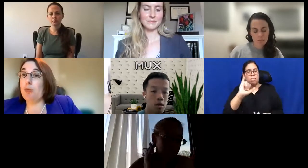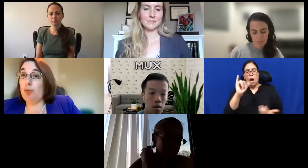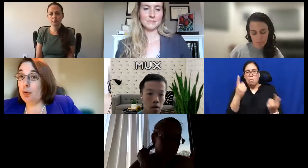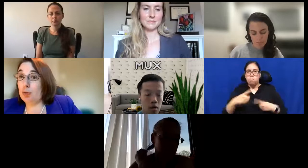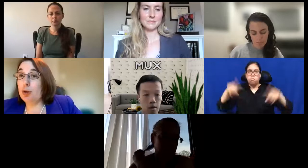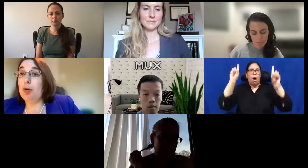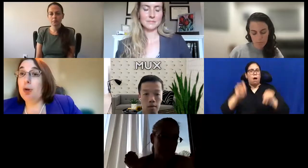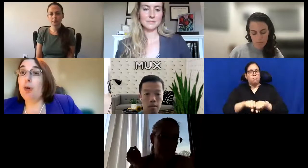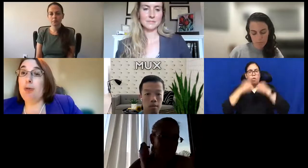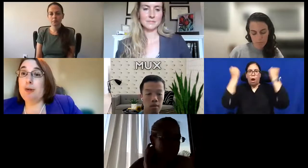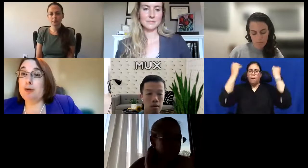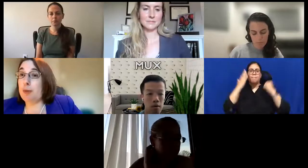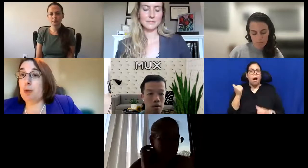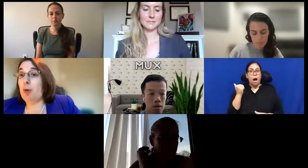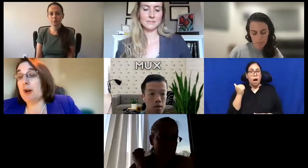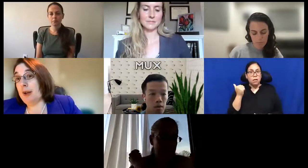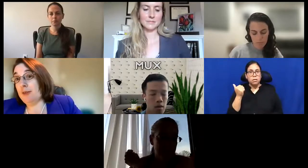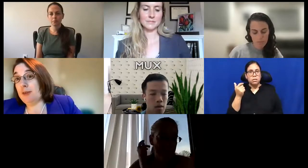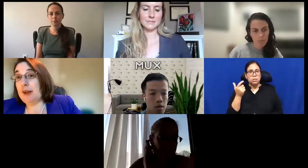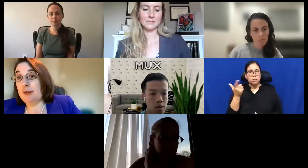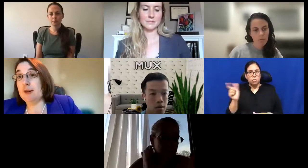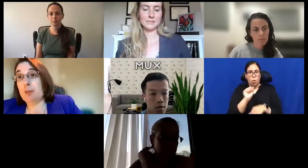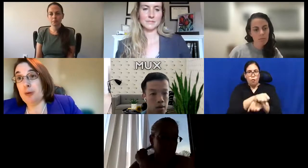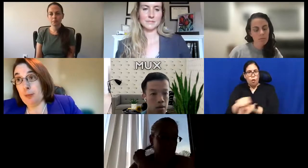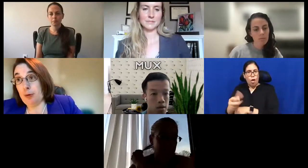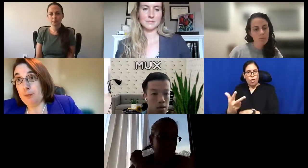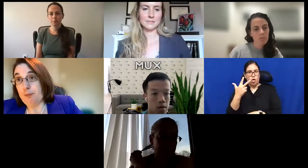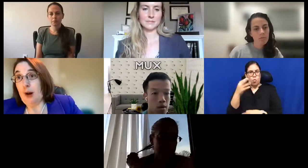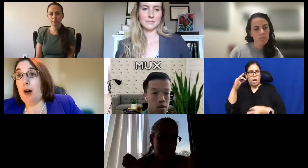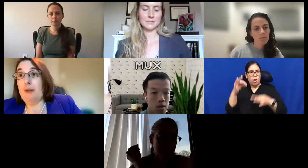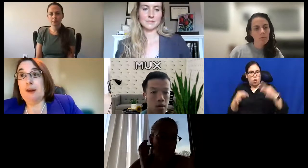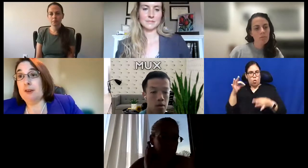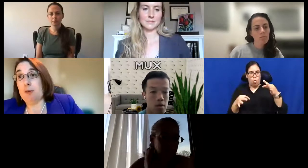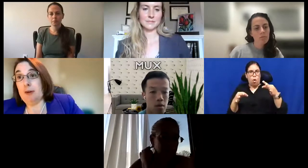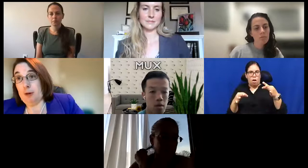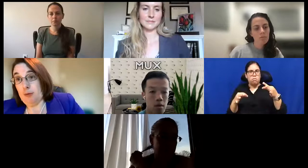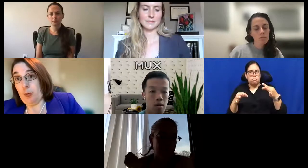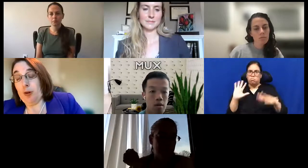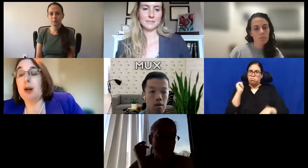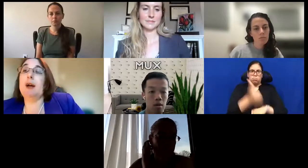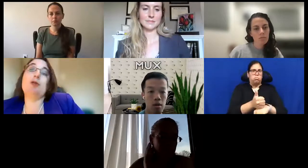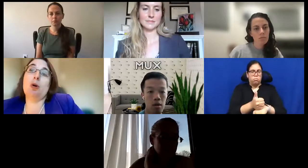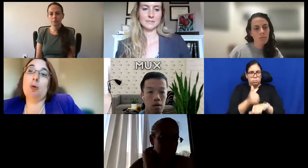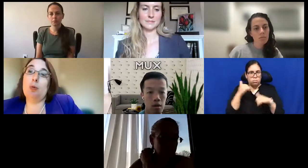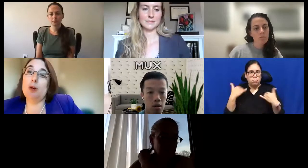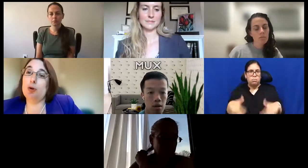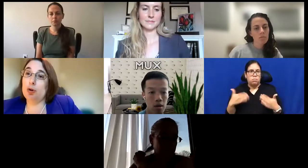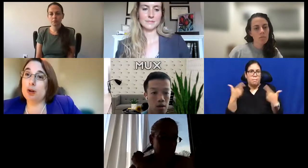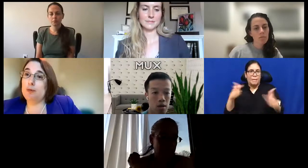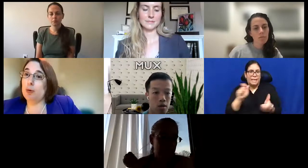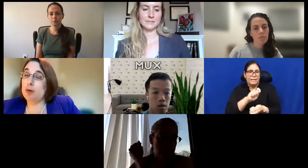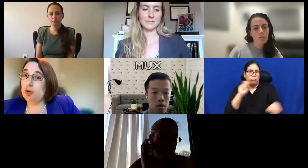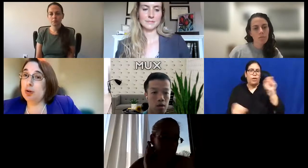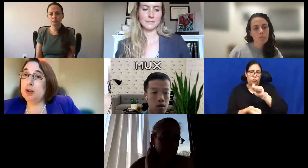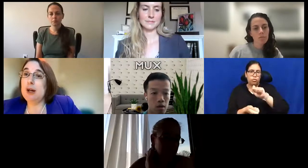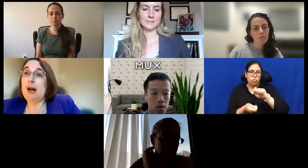it overruled 3 Supreme Court cases, as in the preamble. And that's never been done before. And so if you're looking